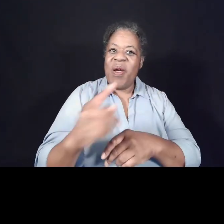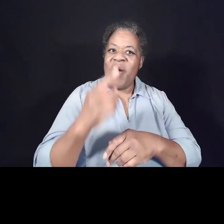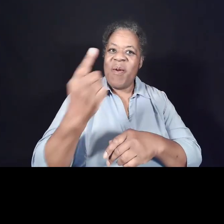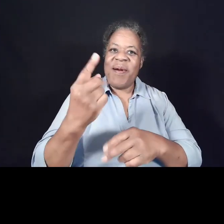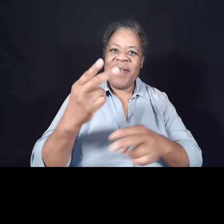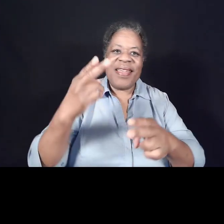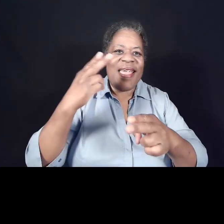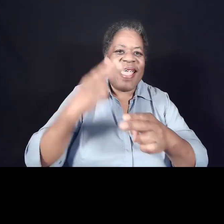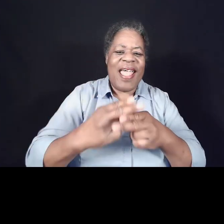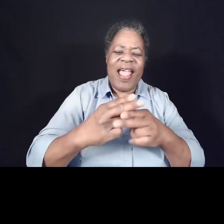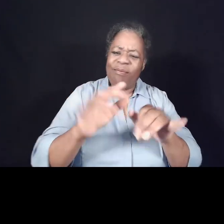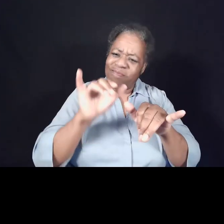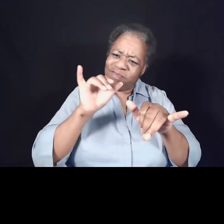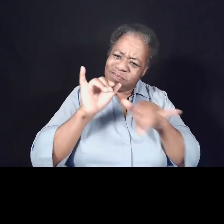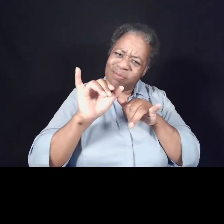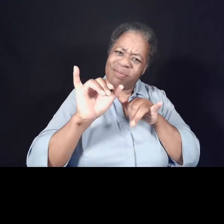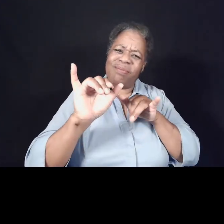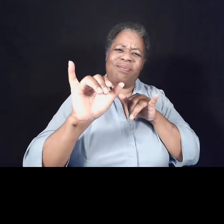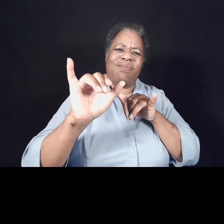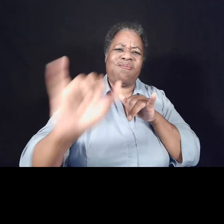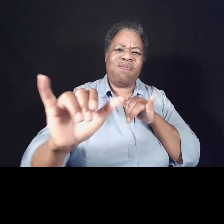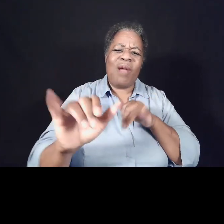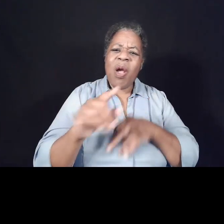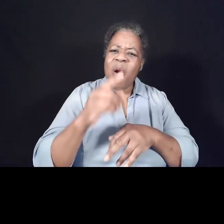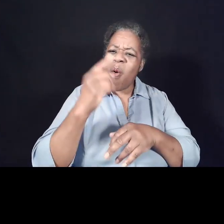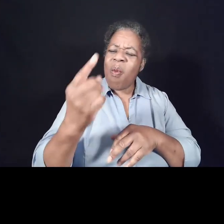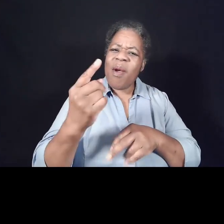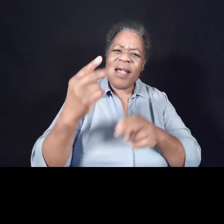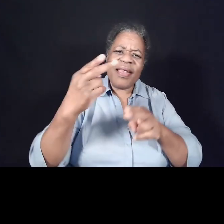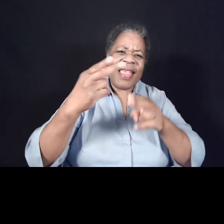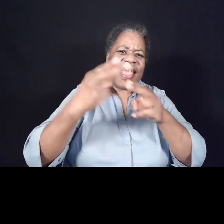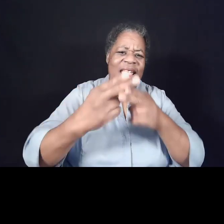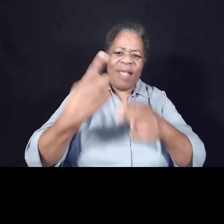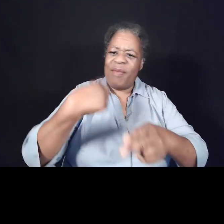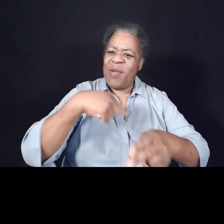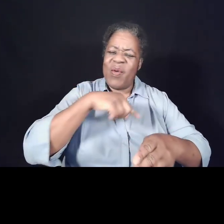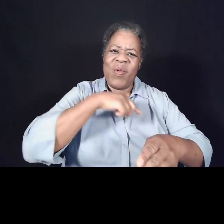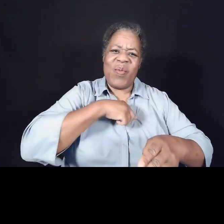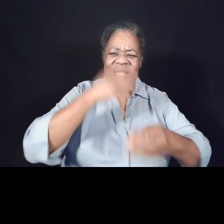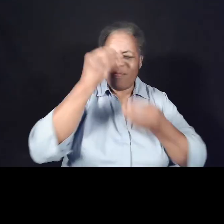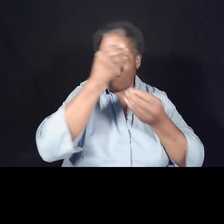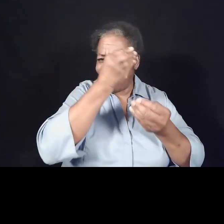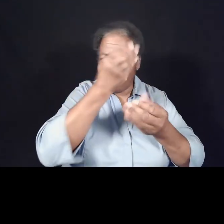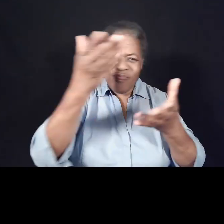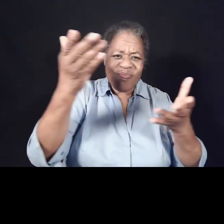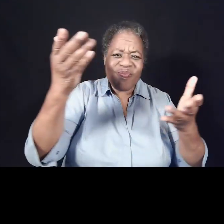name remains. One name we will proclaim. One name